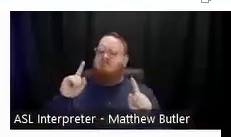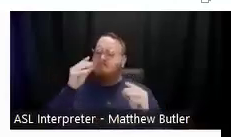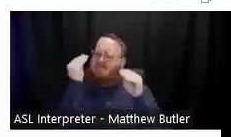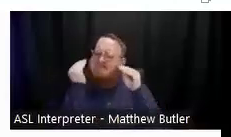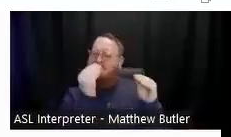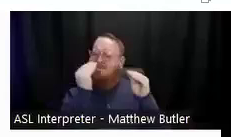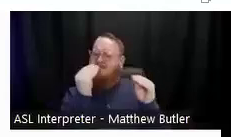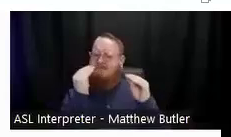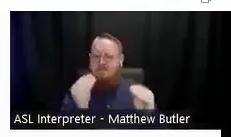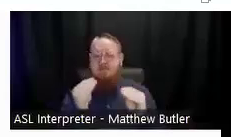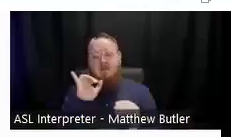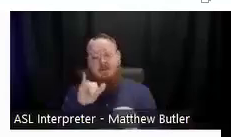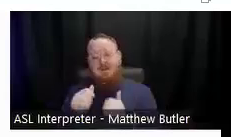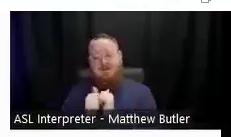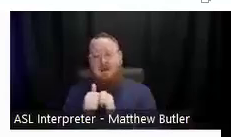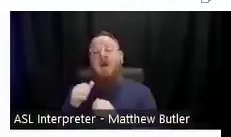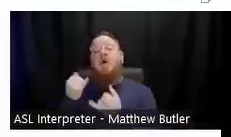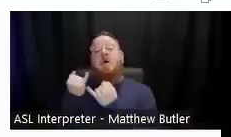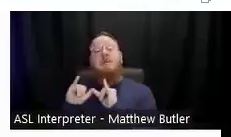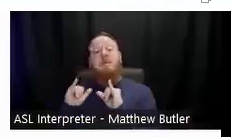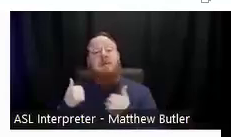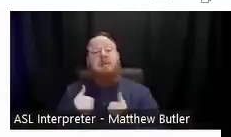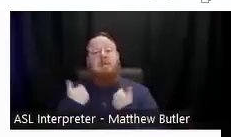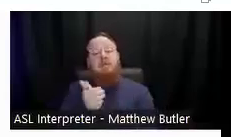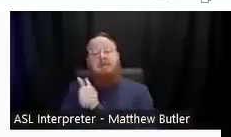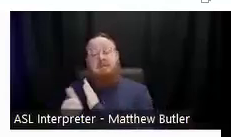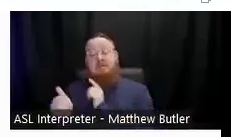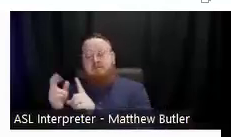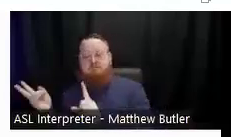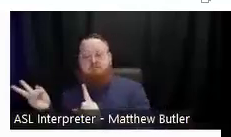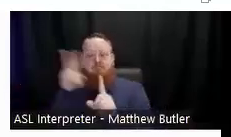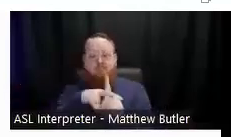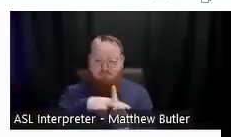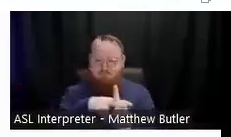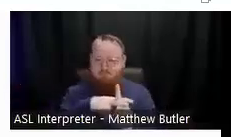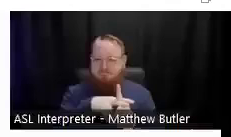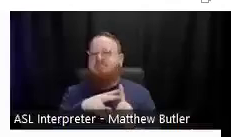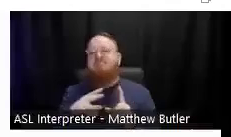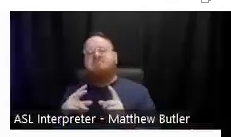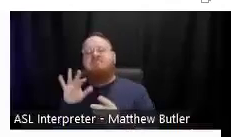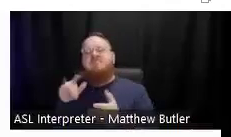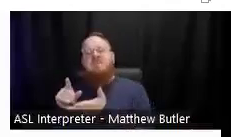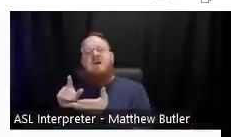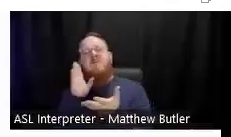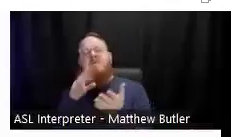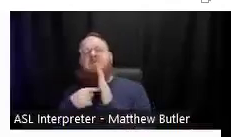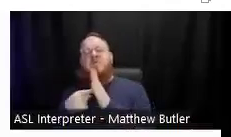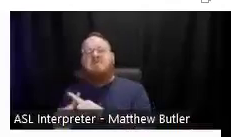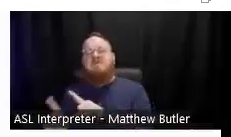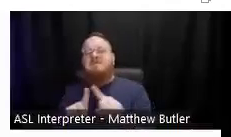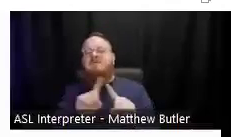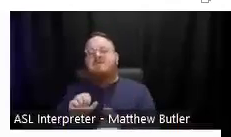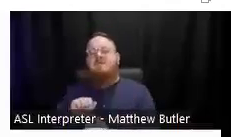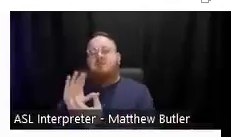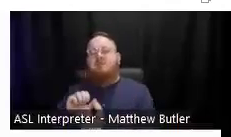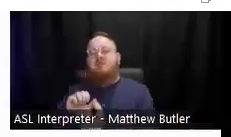skills. So independent living skills are taught in some way, and we'll talk about some of the different ways that they're taught as well.